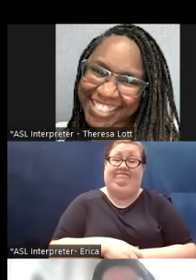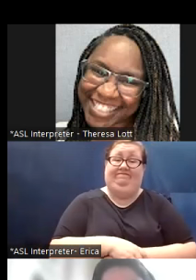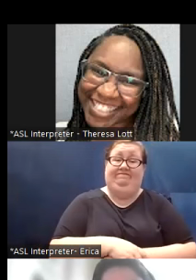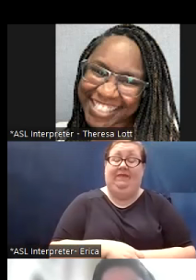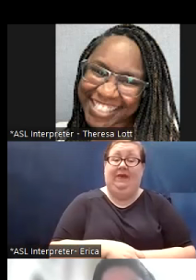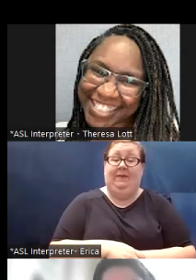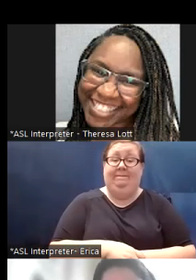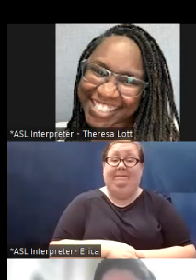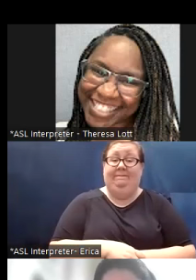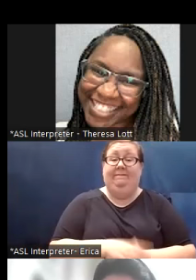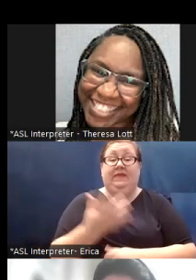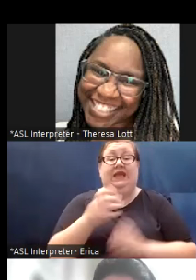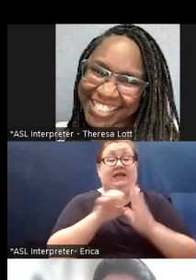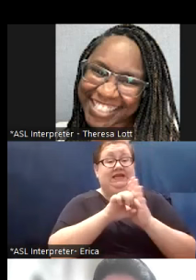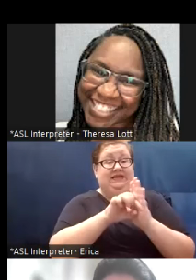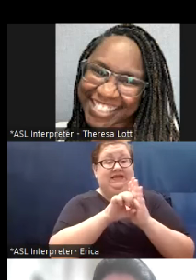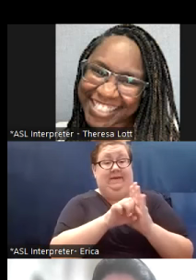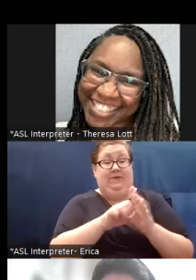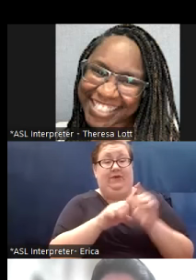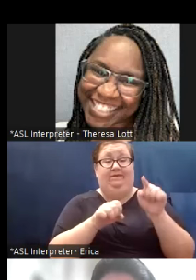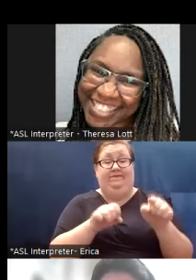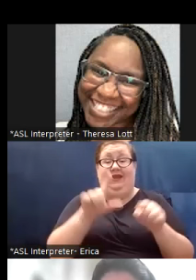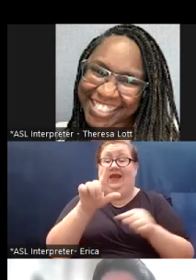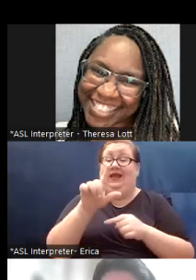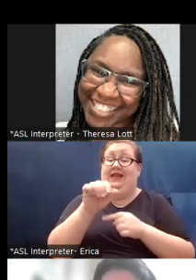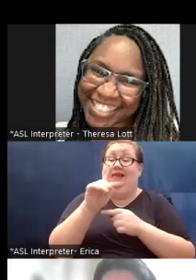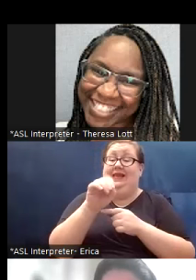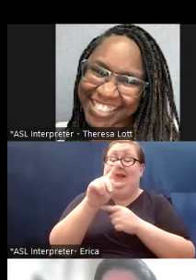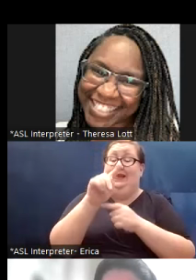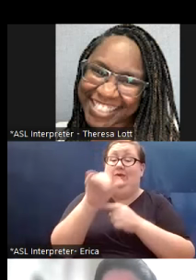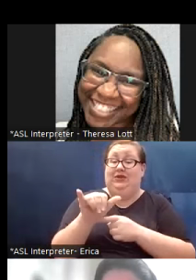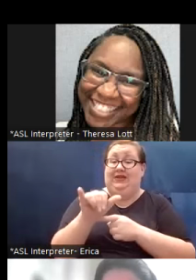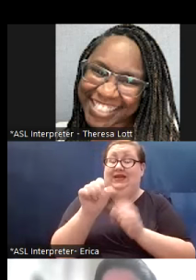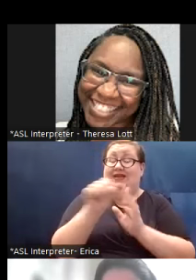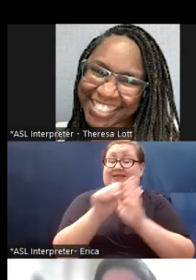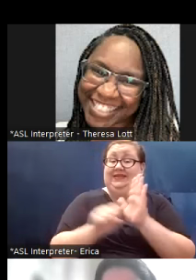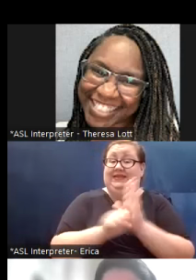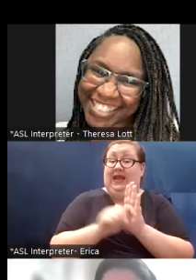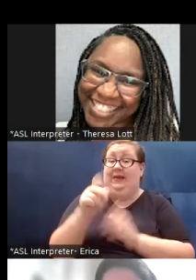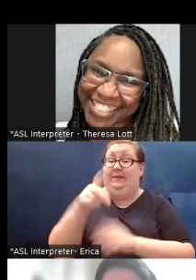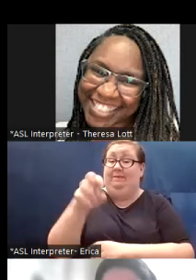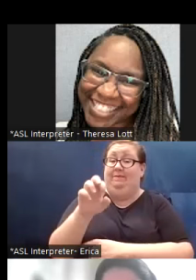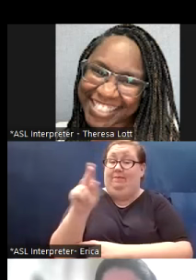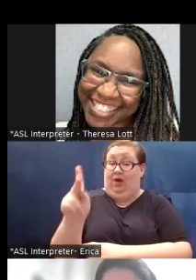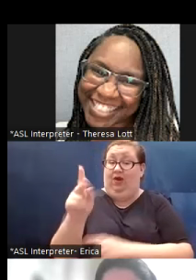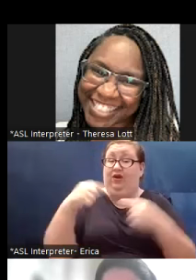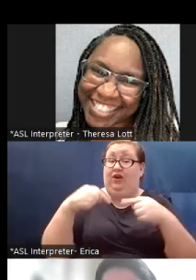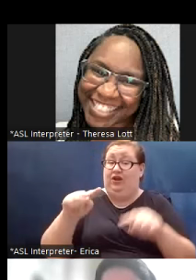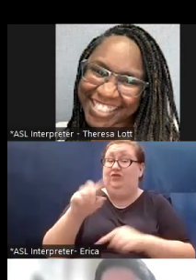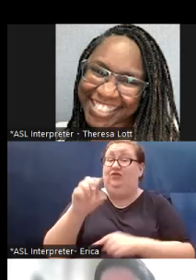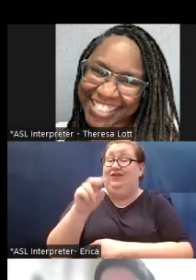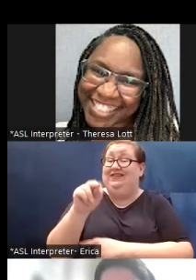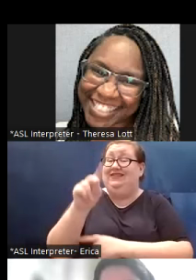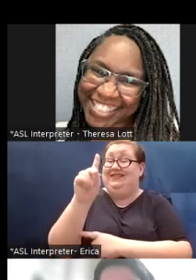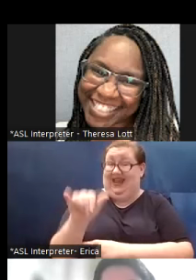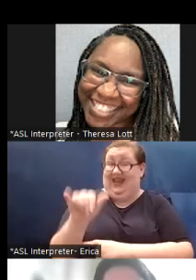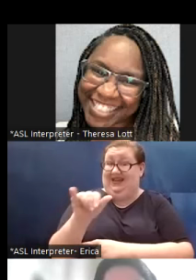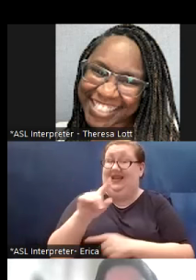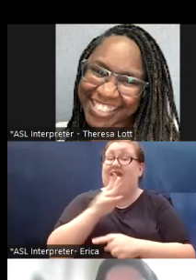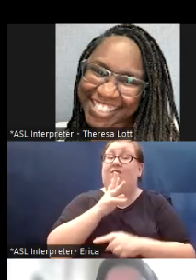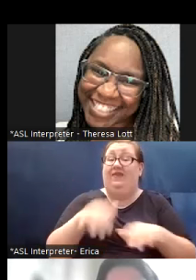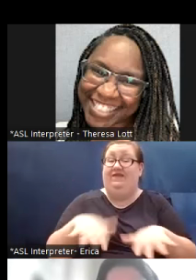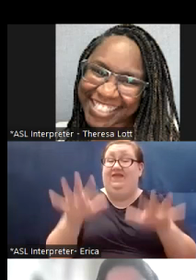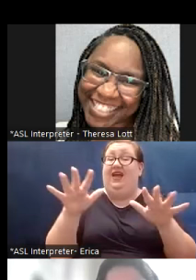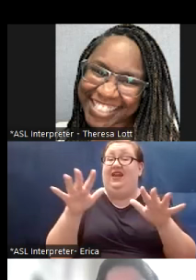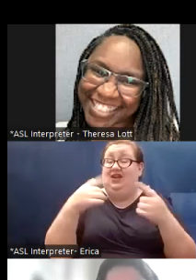As an example, here's Liberty State Park as it is flooded during Sandy in 2012. And we expect